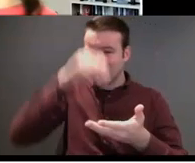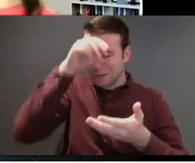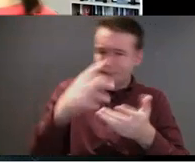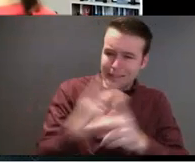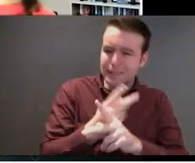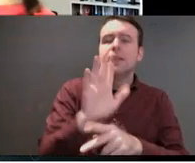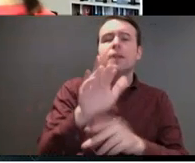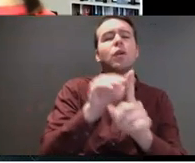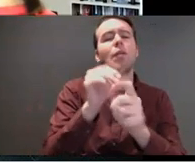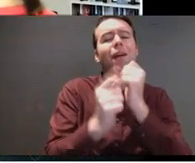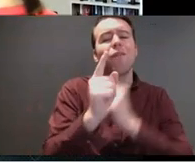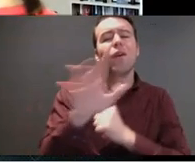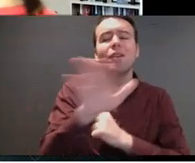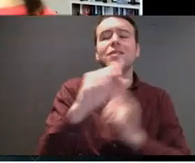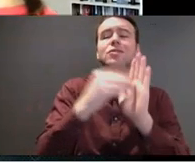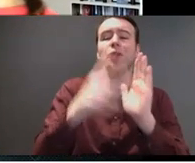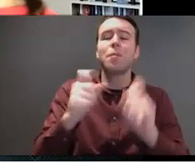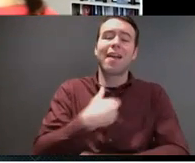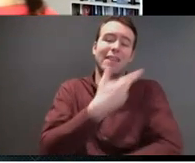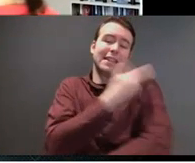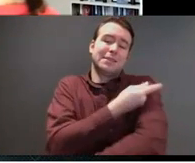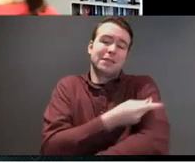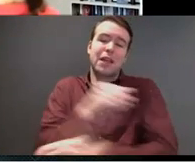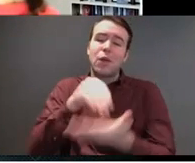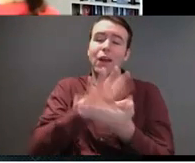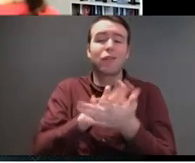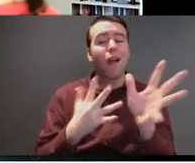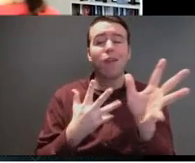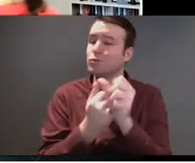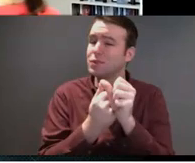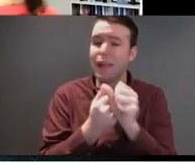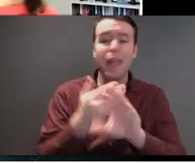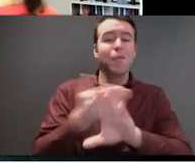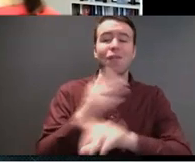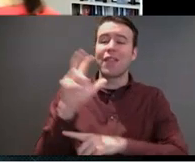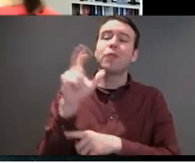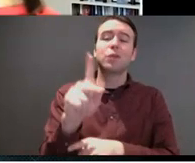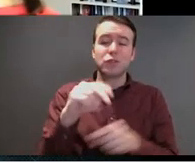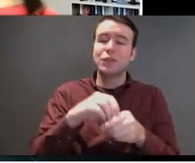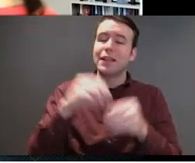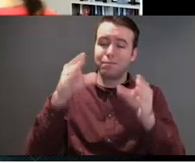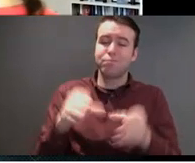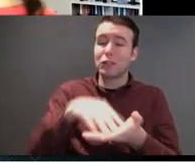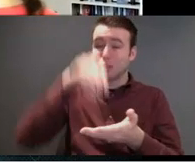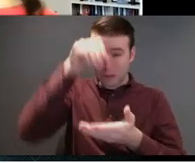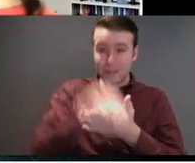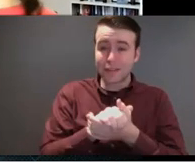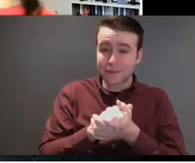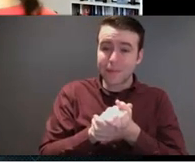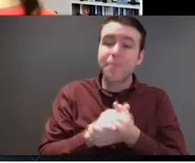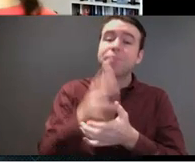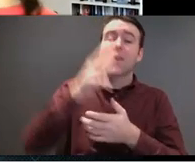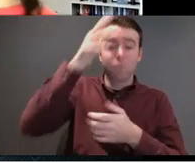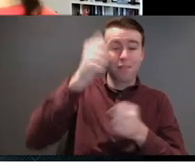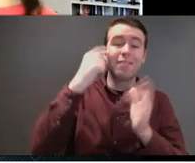everyone that students must have their immunization records up to date before they can return to in-person learning. Parents can